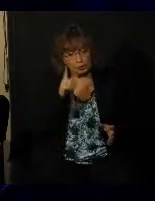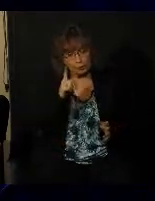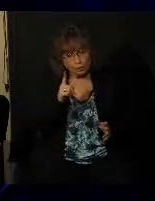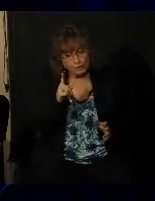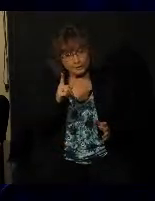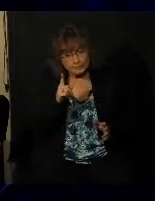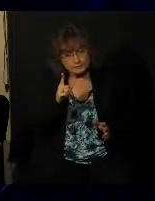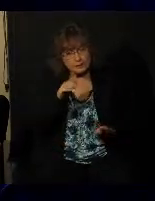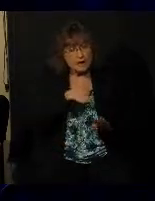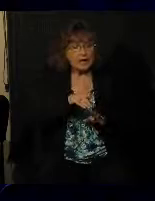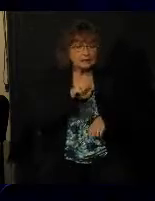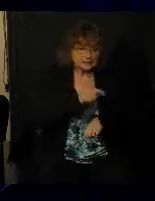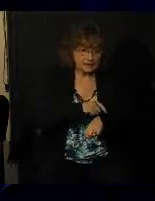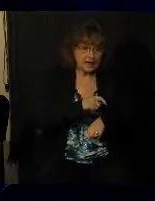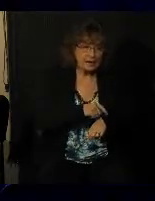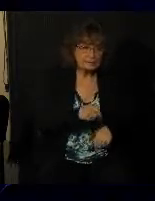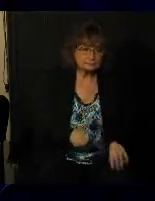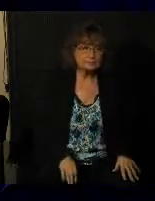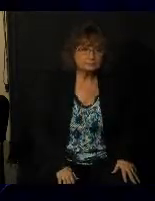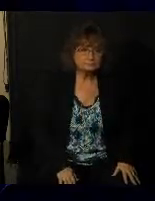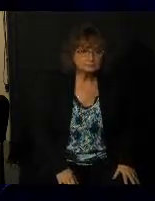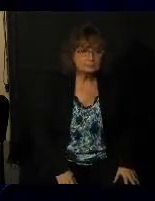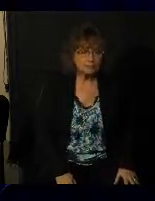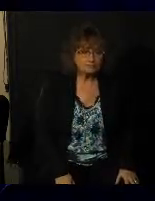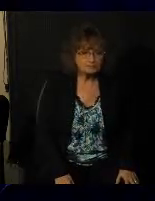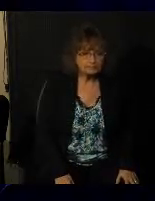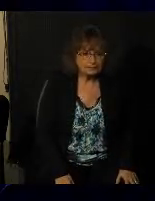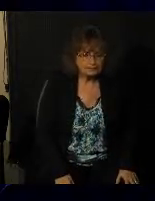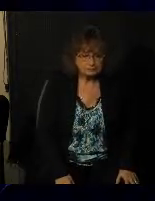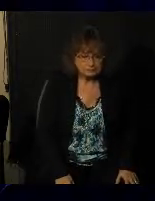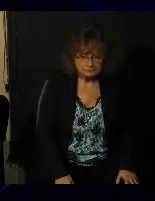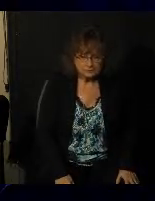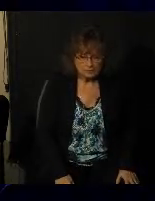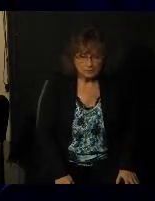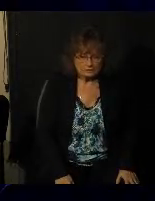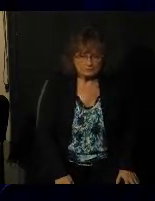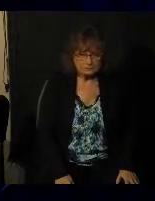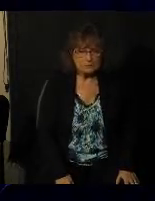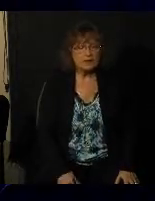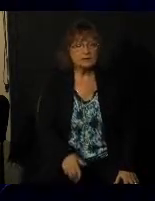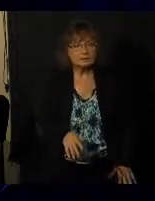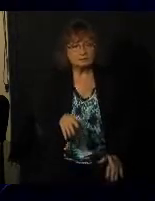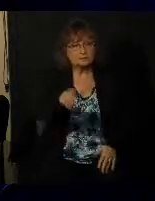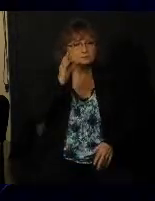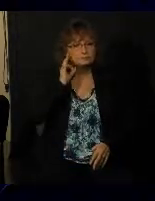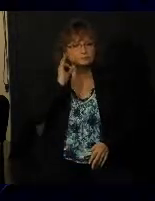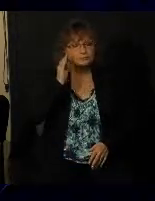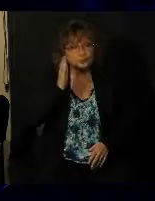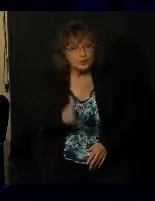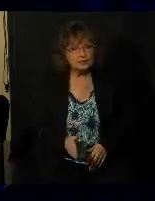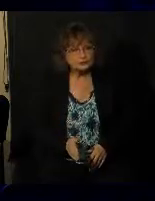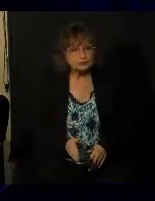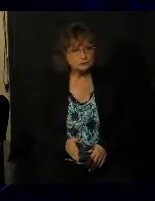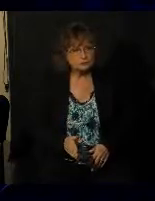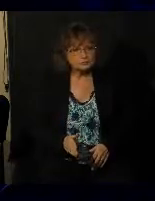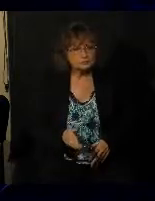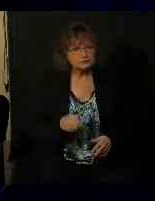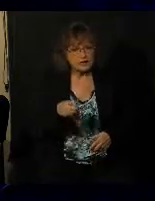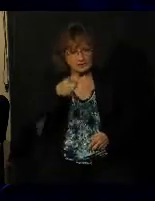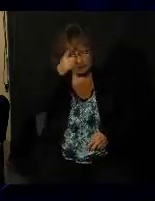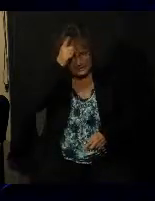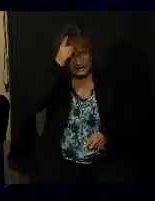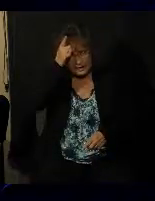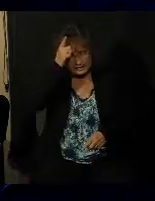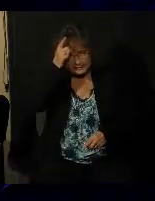one-on-one. I was blessed to grow up with a dad that spent one-on-one time. No matter where that was in a tater patch